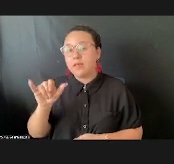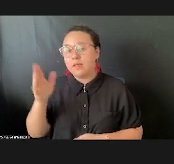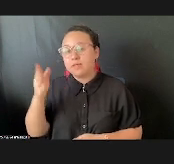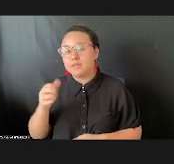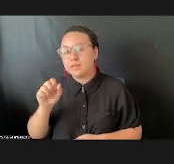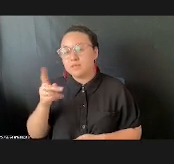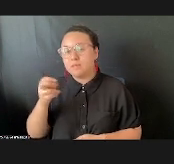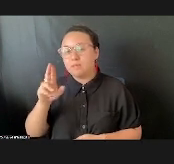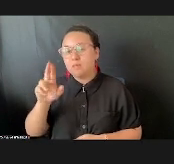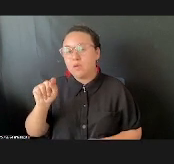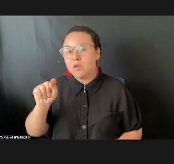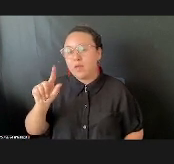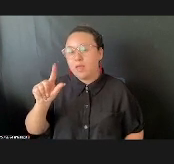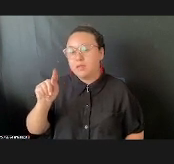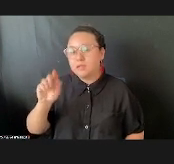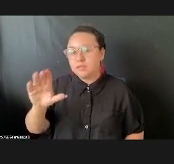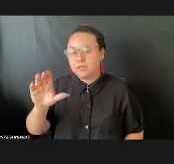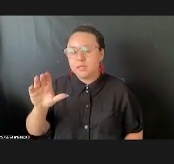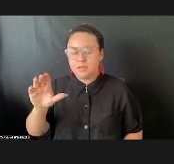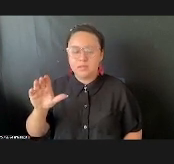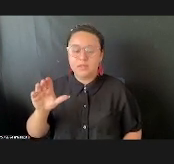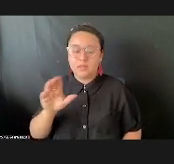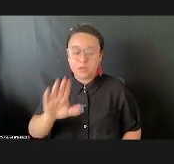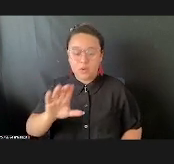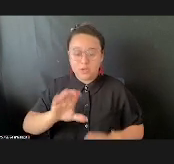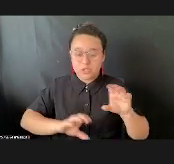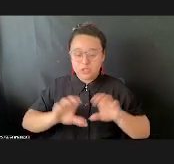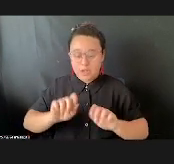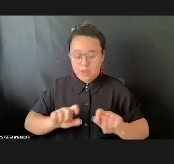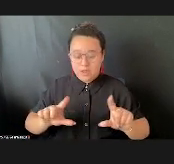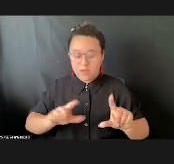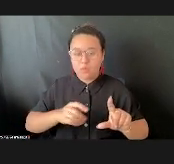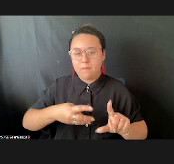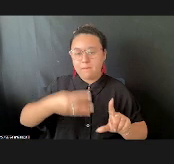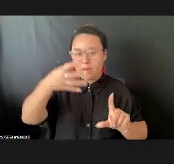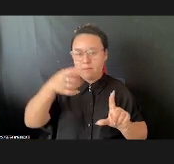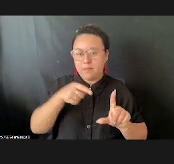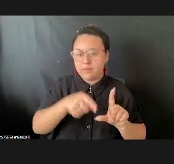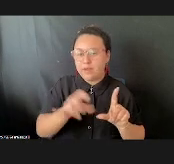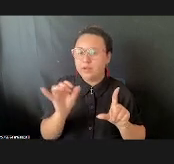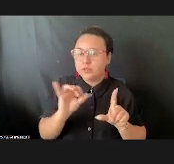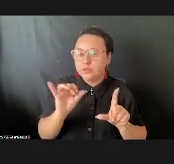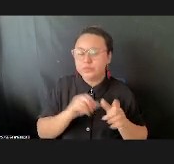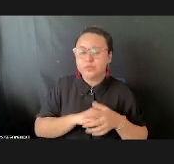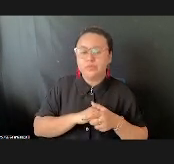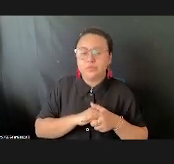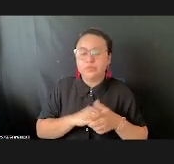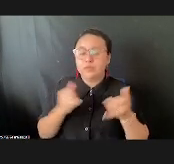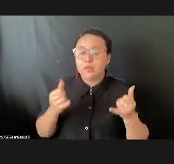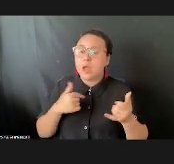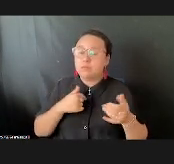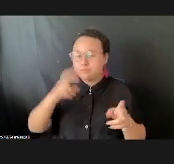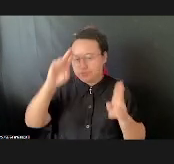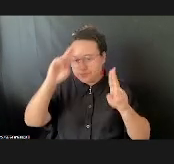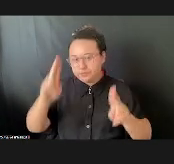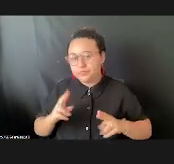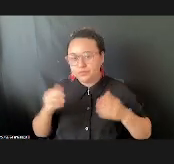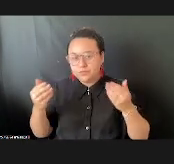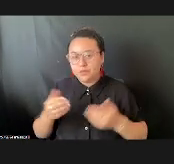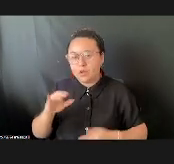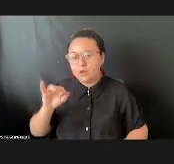bit.ly/supportTheLTC, which will also show up in the chat where you're watching this. So now it's my pleasure to introduce Jose